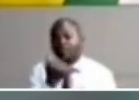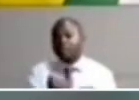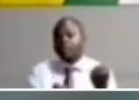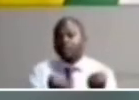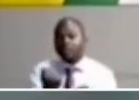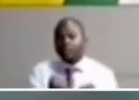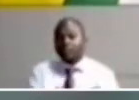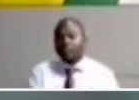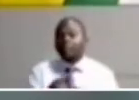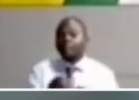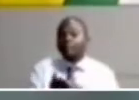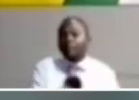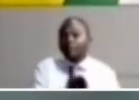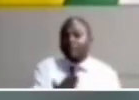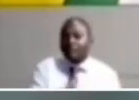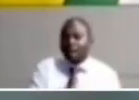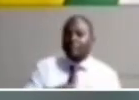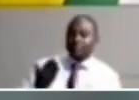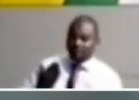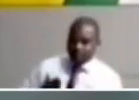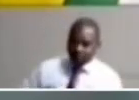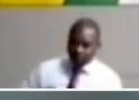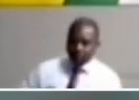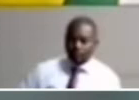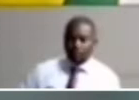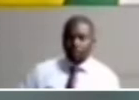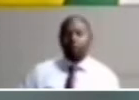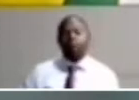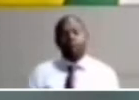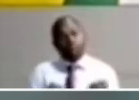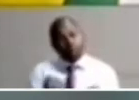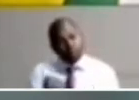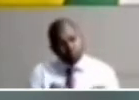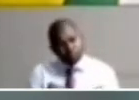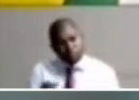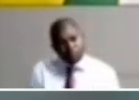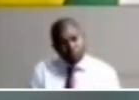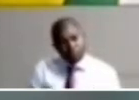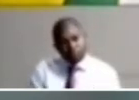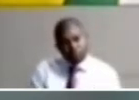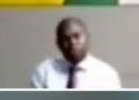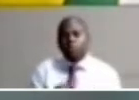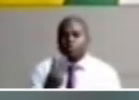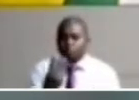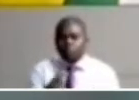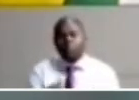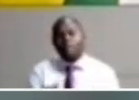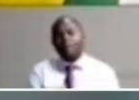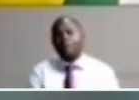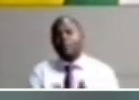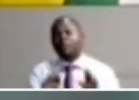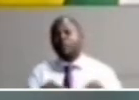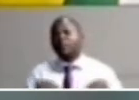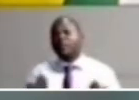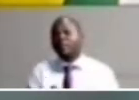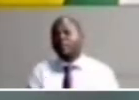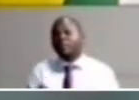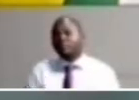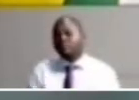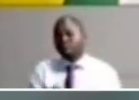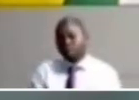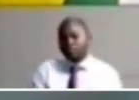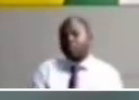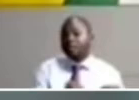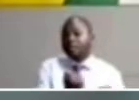been disciplined and only moved around with only the two members of their families, still